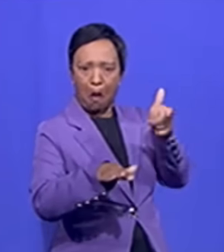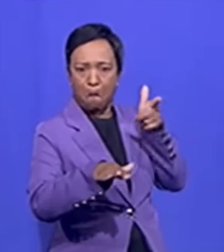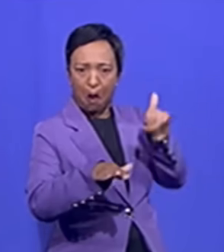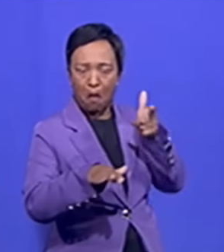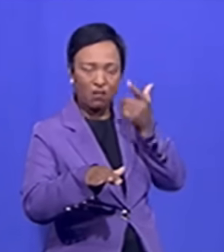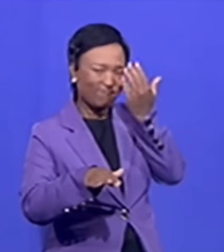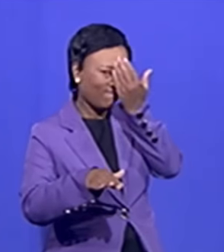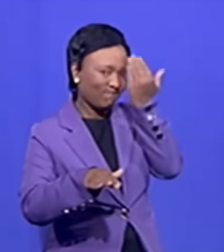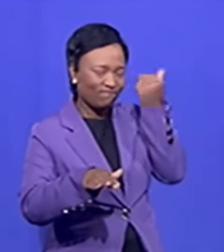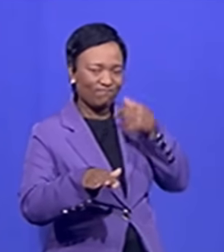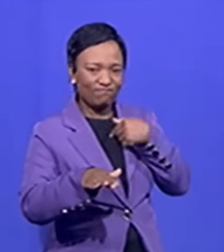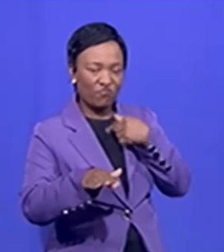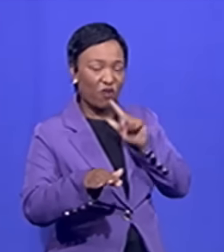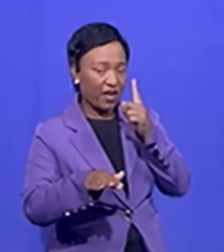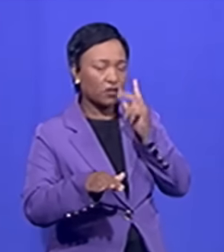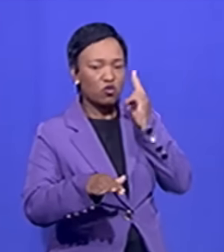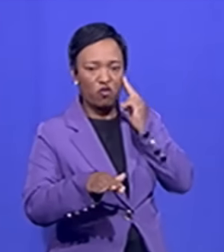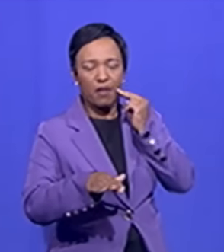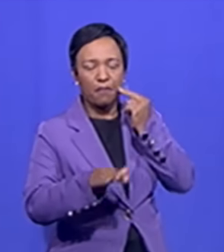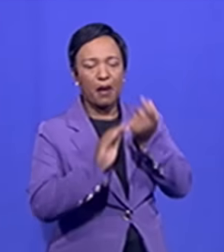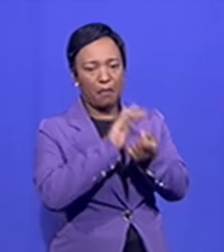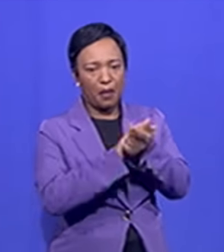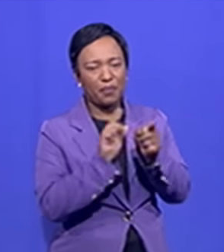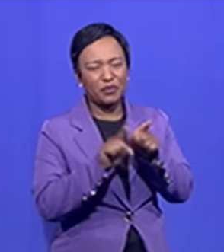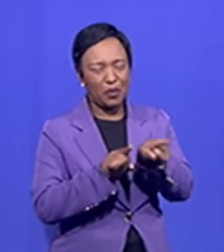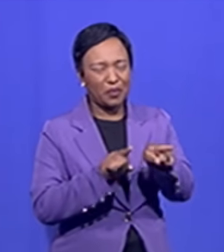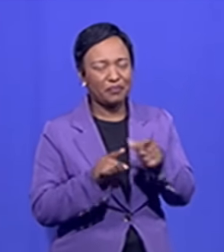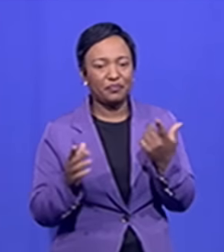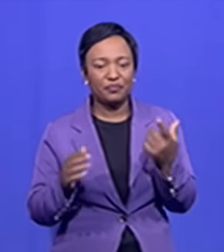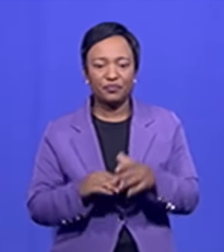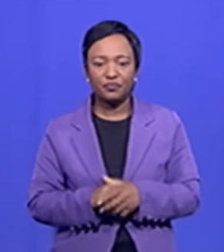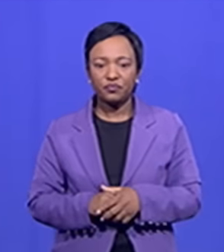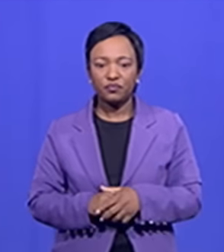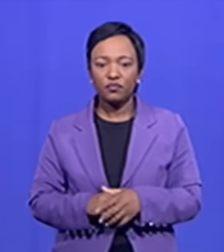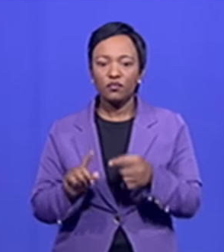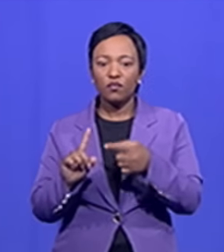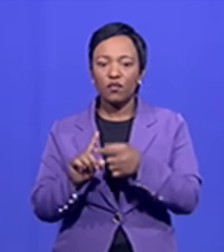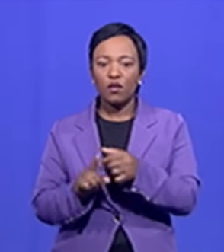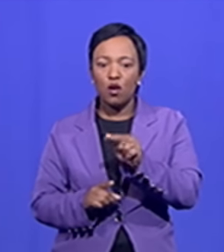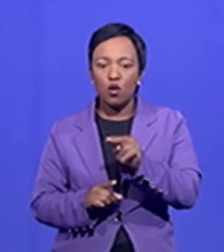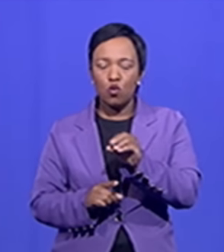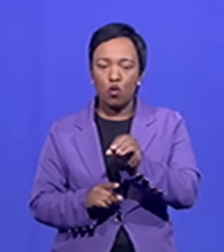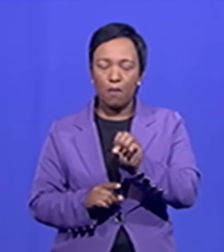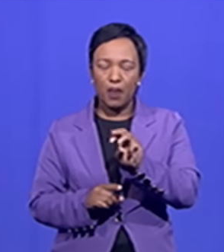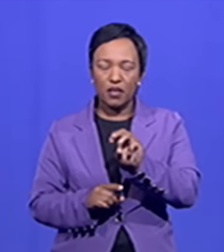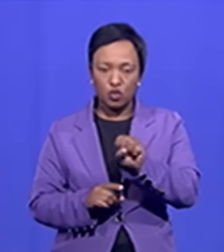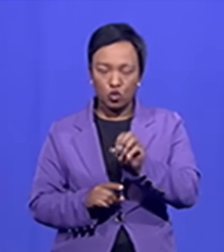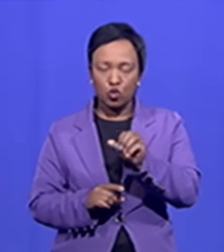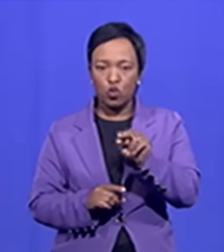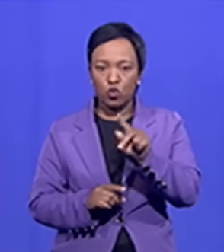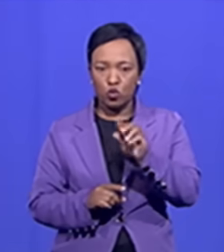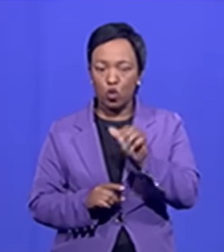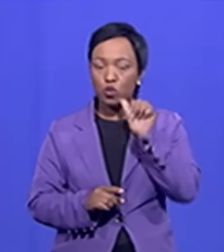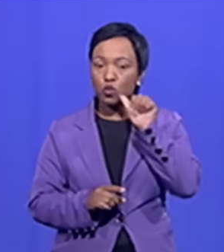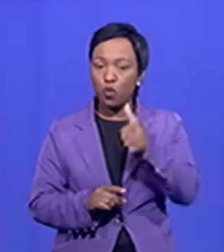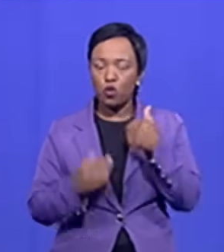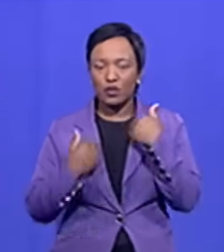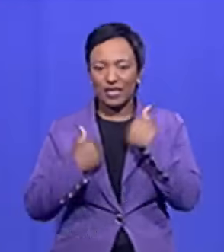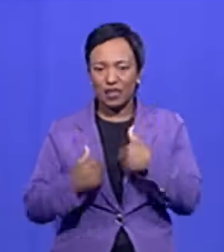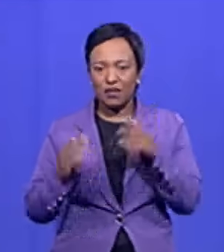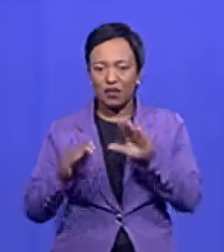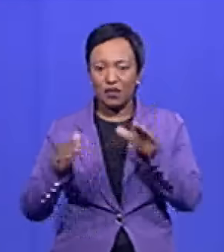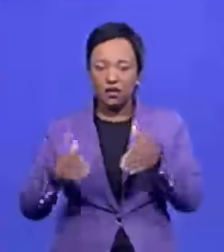1st of November? Le leng la mahlatsipa Nomasonto Nkosi o tla bolokwa hosane ka Sontaha ha lehlatsipa